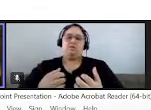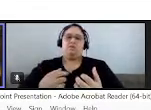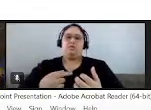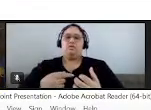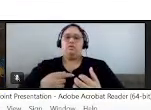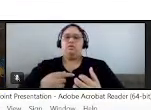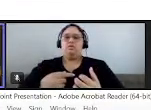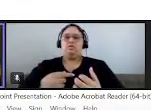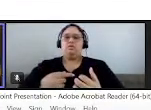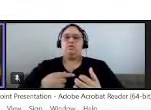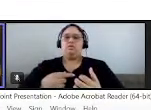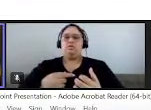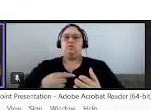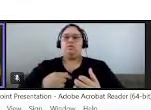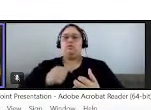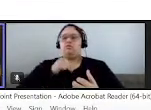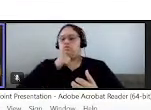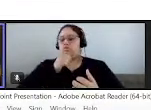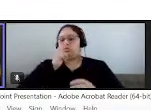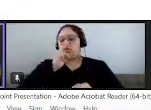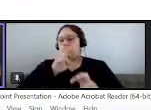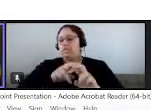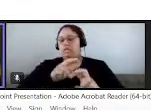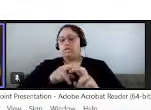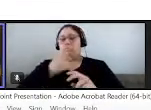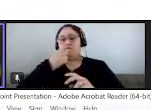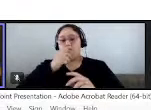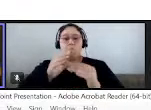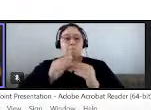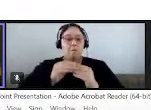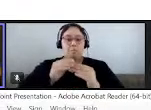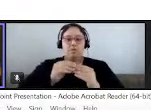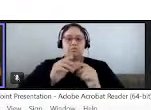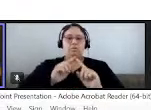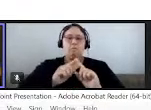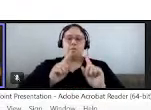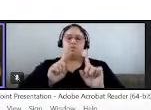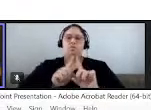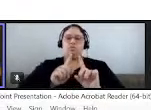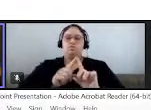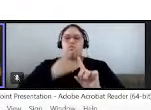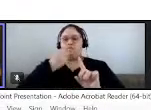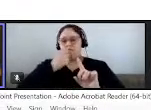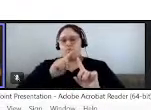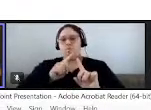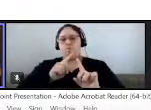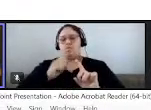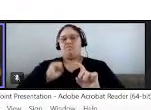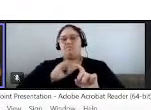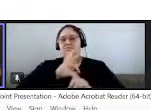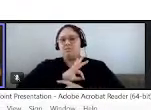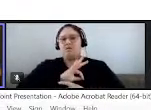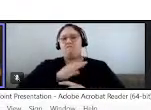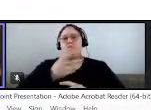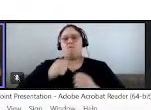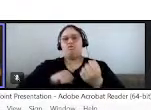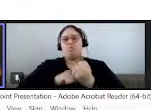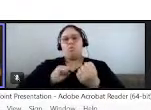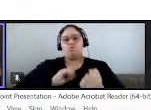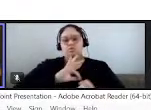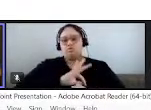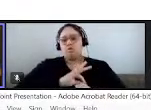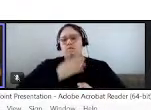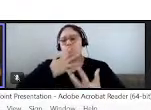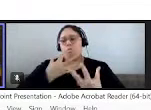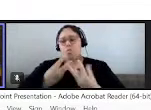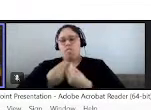is not necessarily just for members. But it's also for the staff or the support staff accompanying